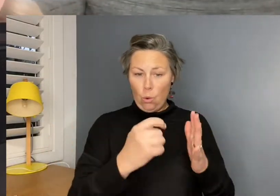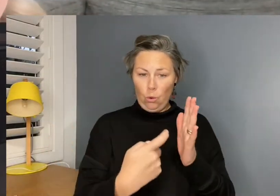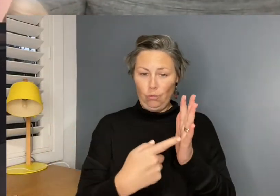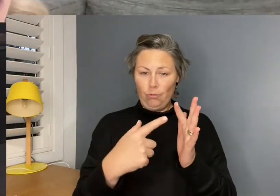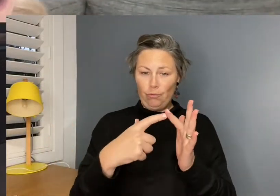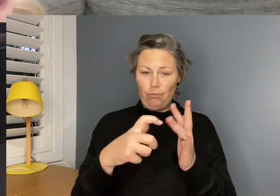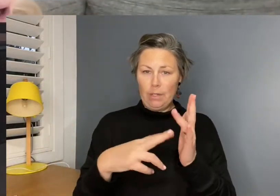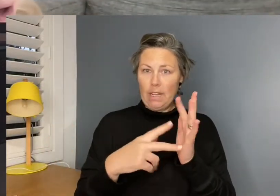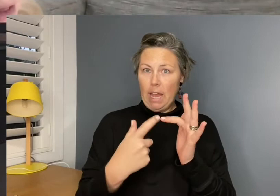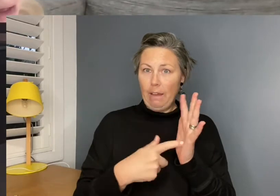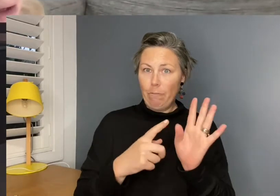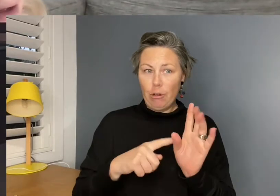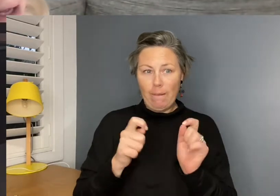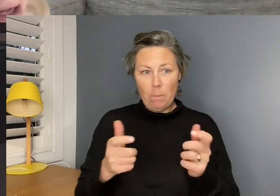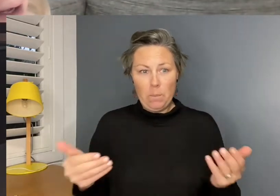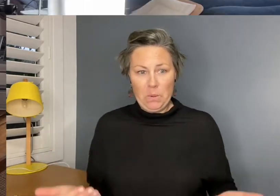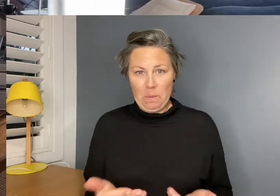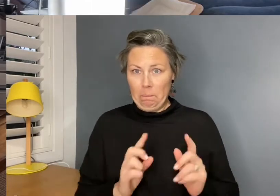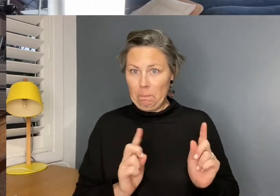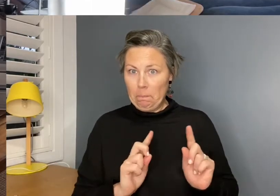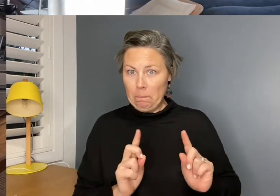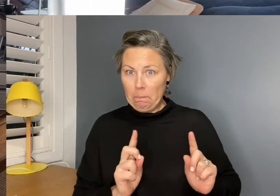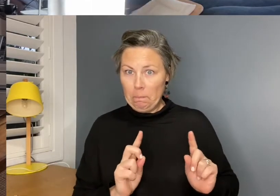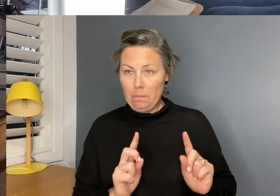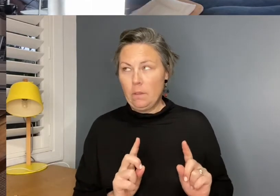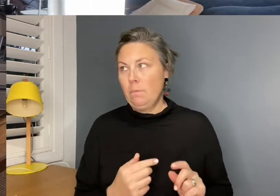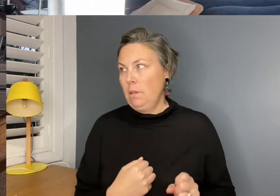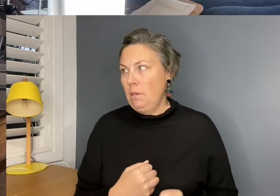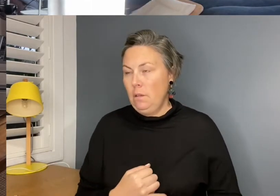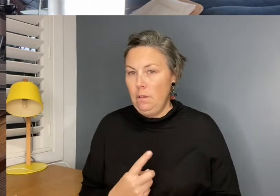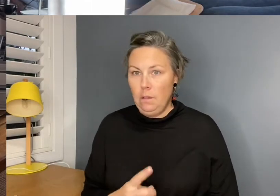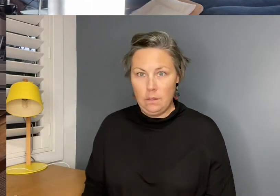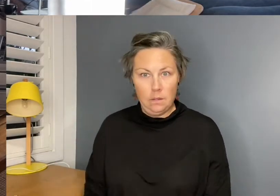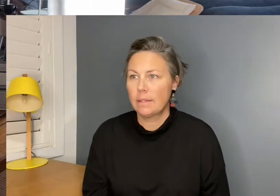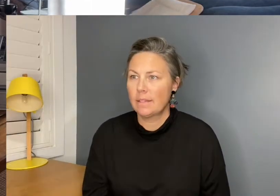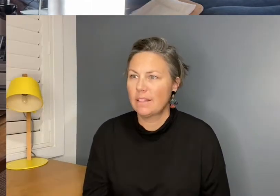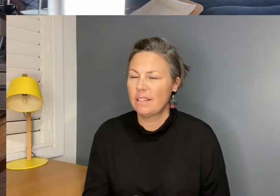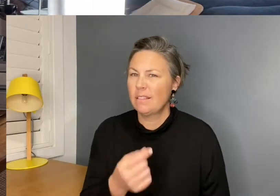your recovery post-birth? Did you? Oh my God. Yeah.